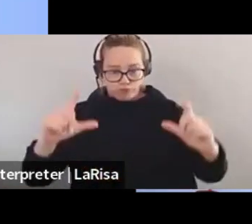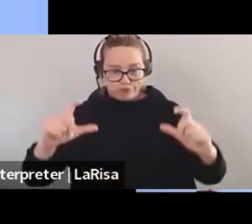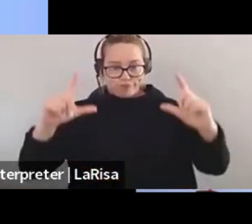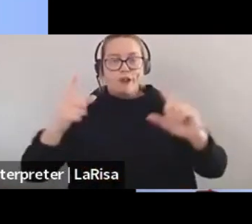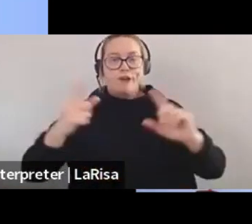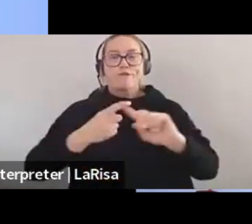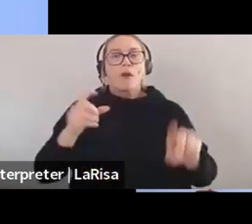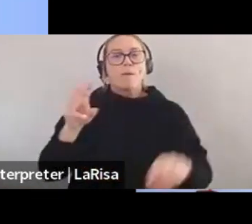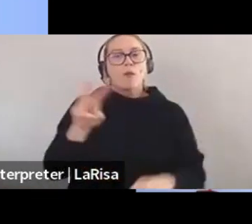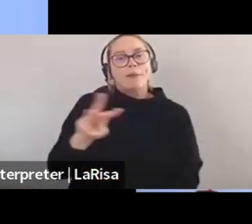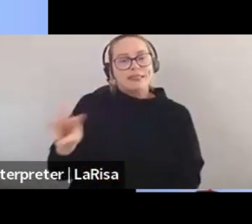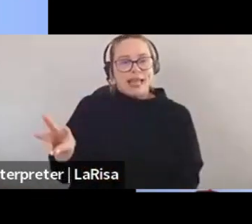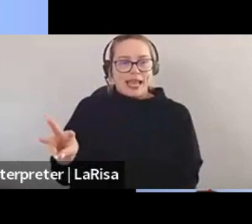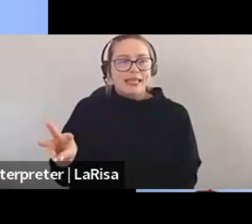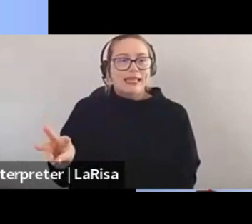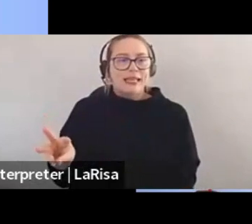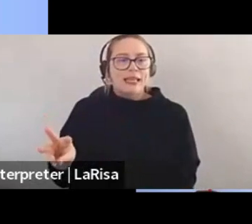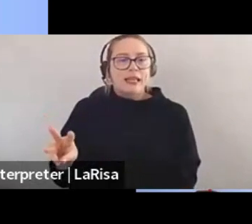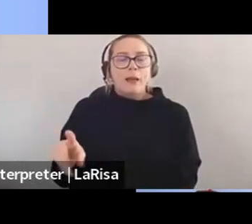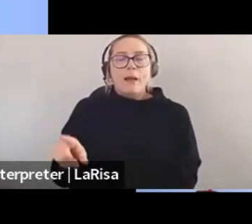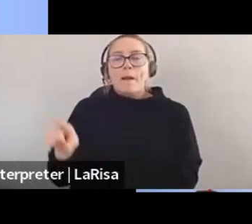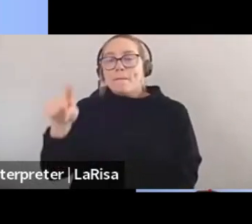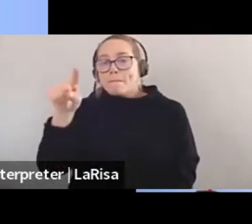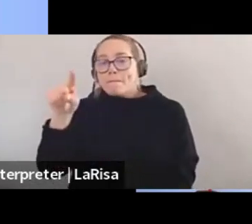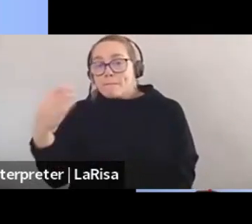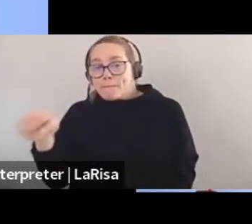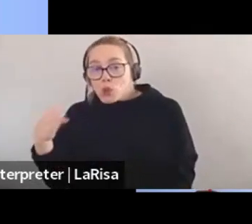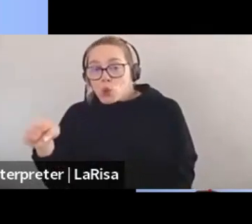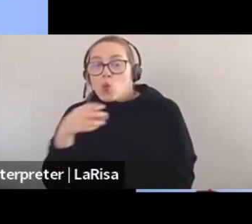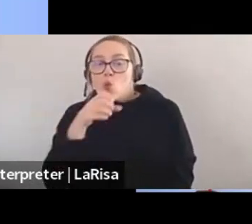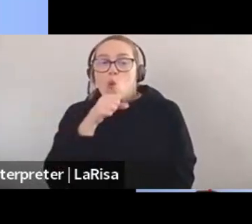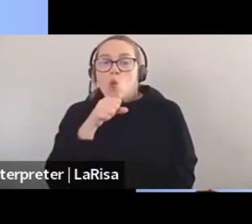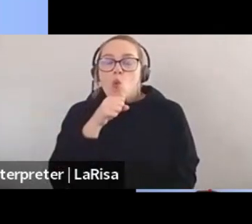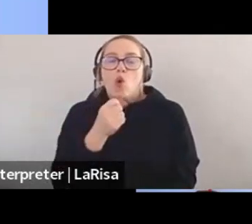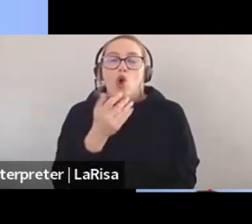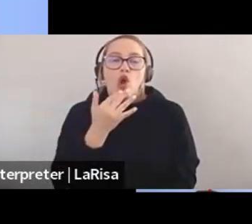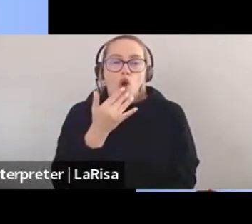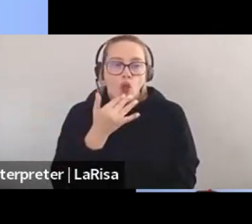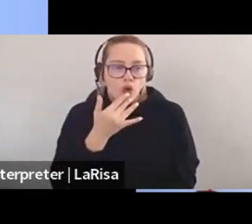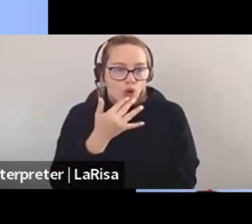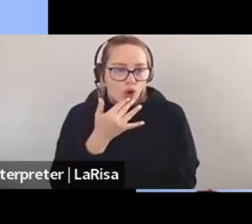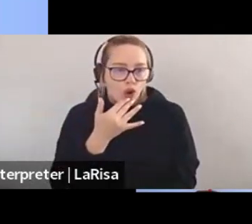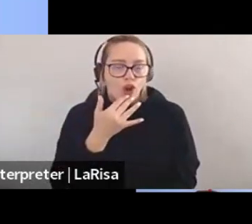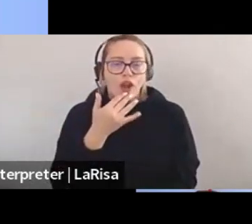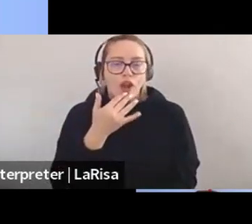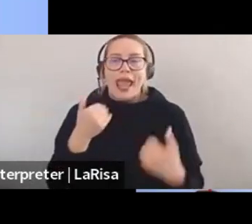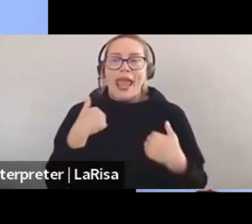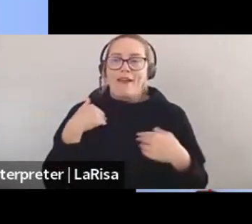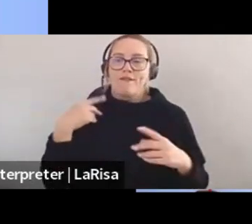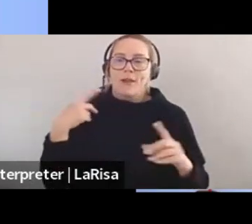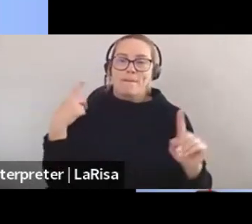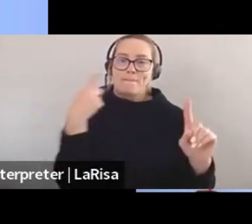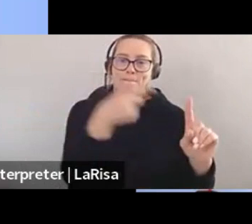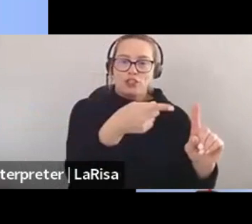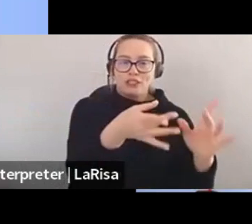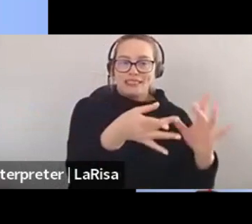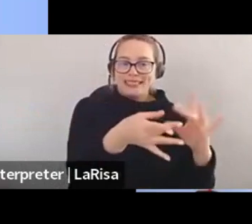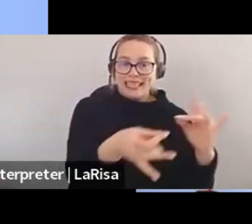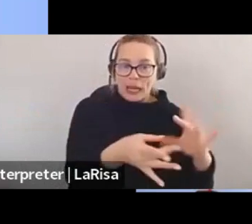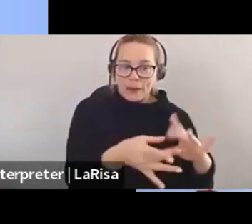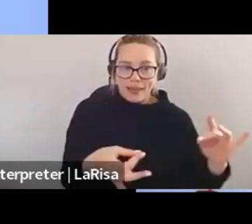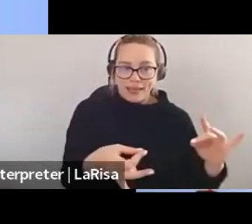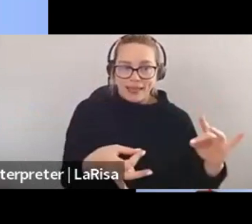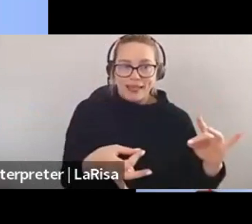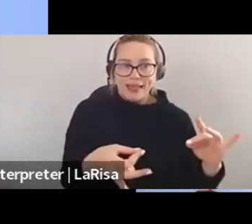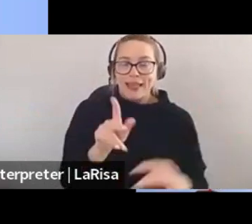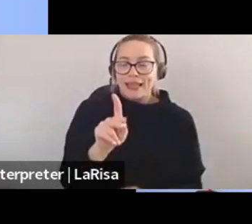of the homepage of the Kelly's Kitchen website. So it's in a blue and orange color scheme, and it states